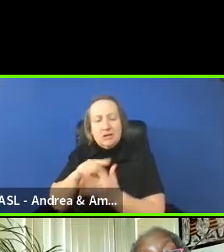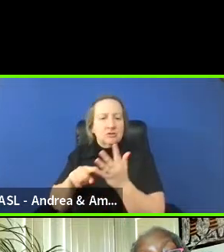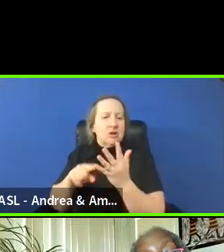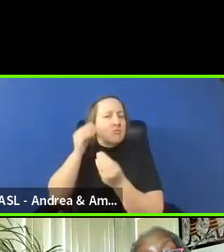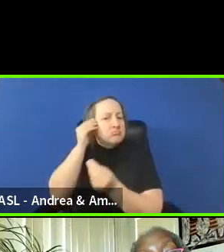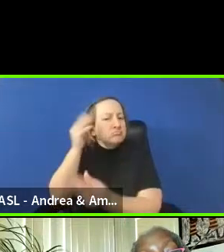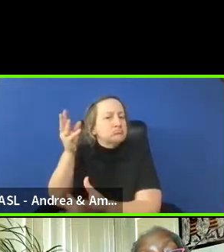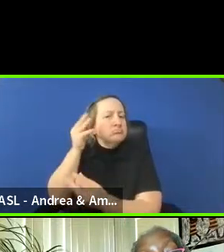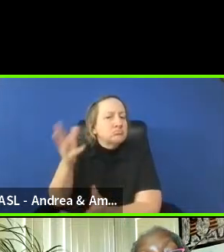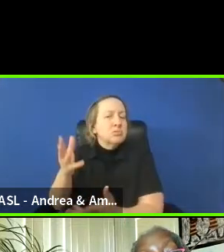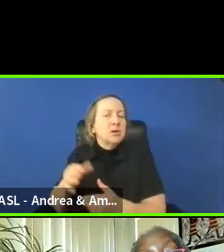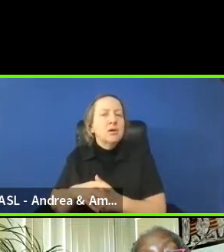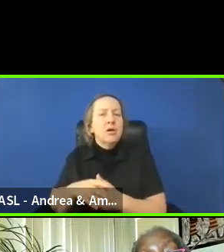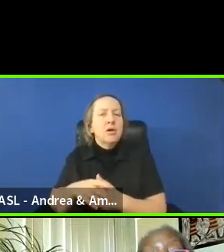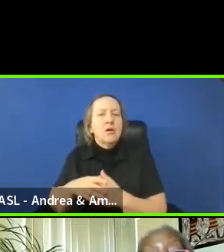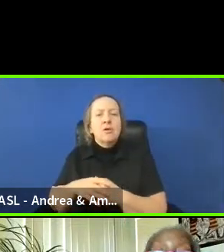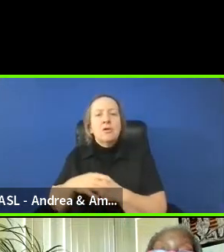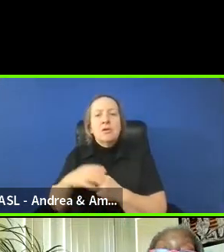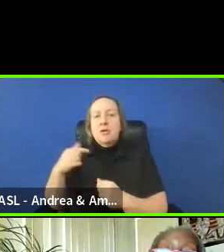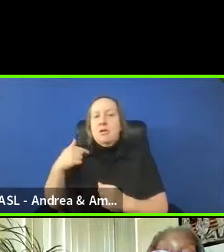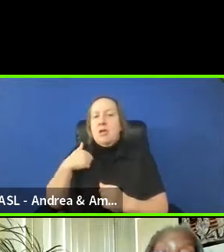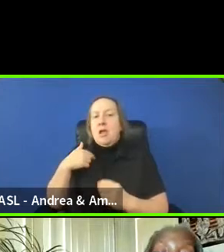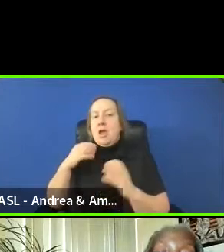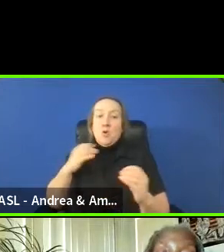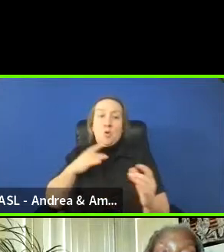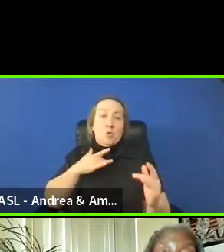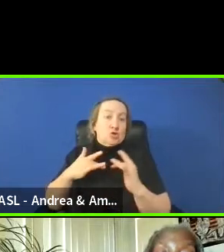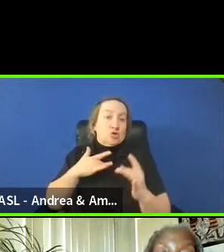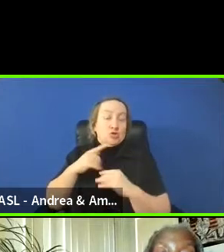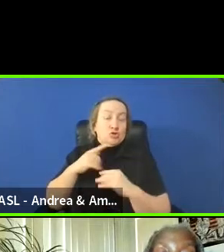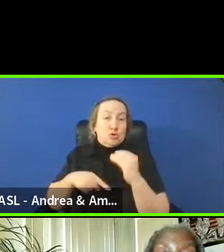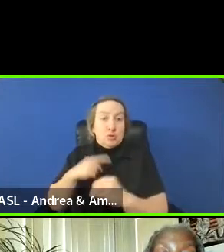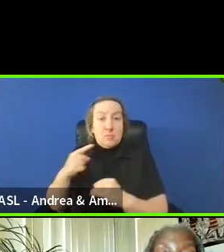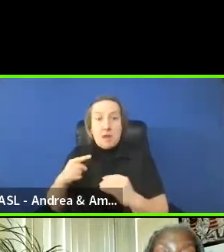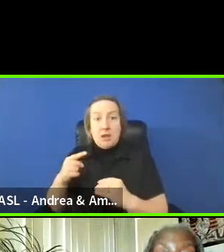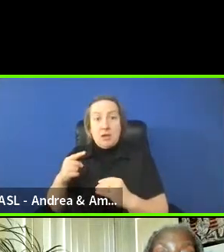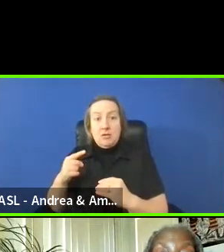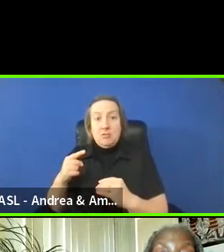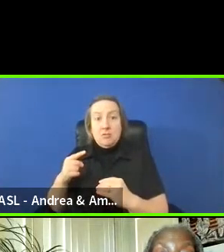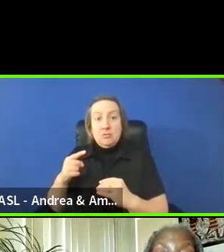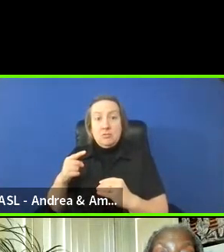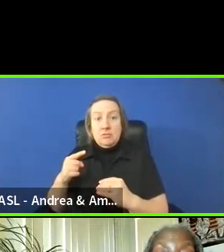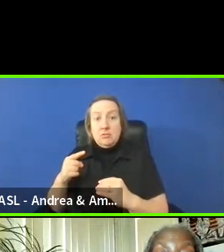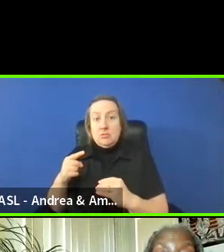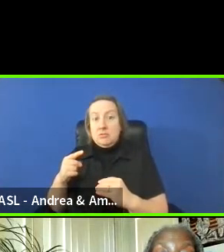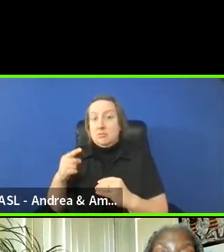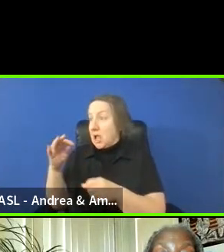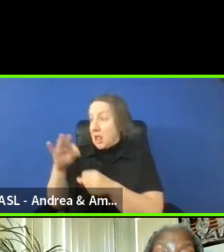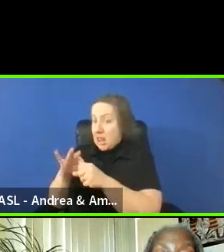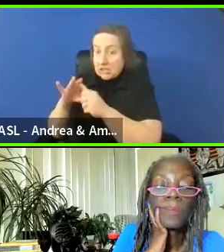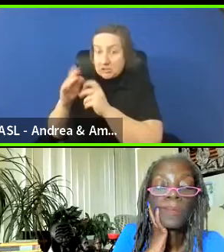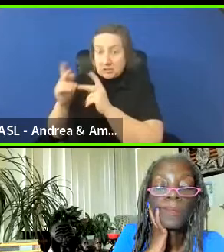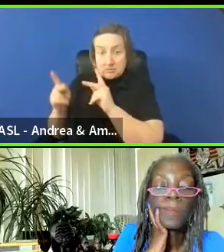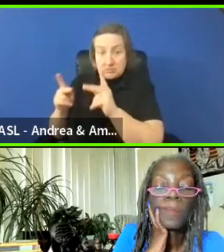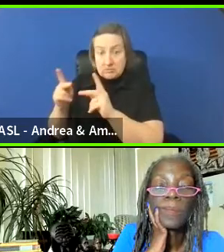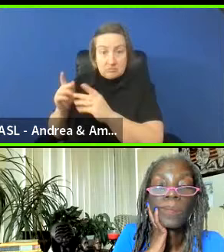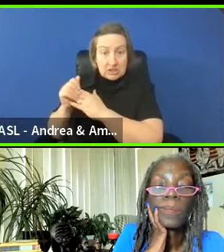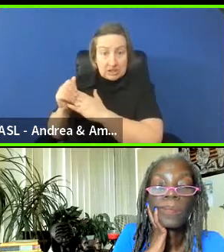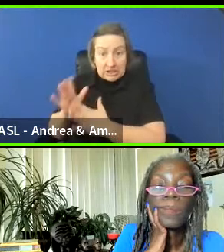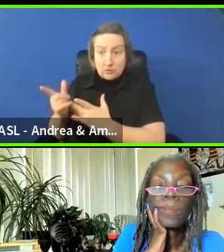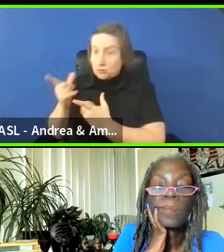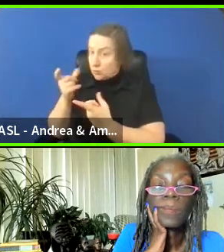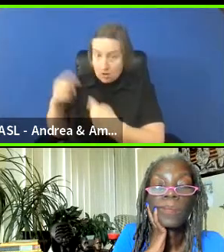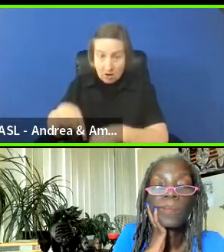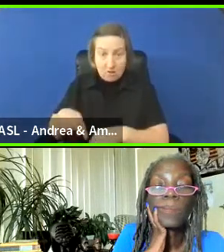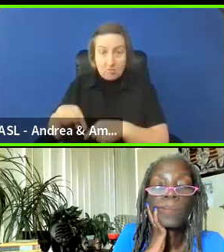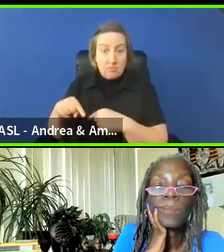We are, I have no concerns about having elected officials interacting with